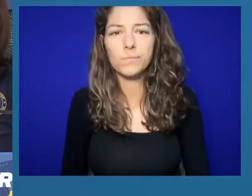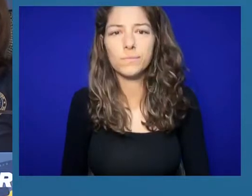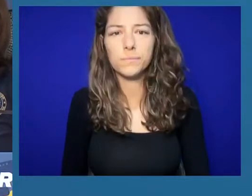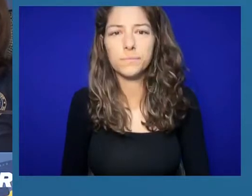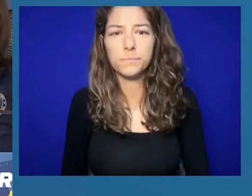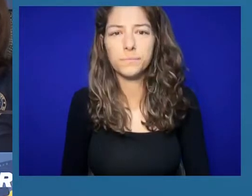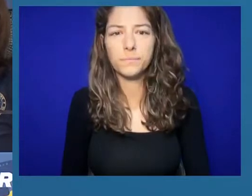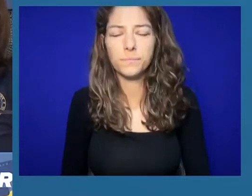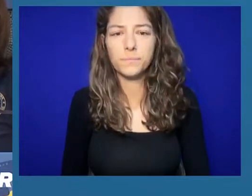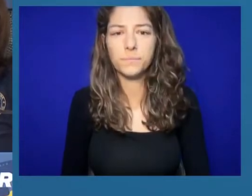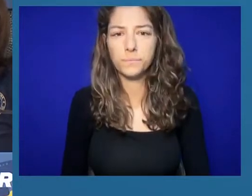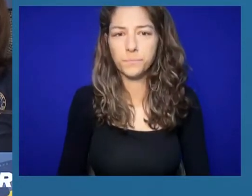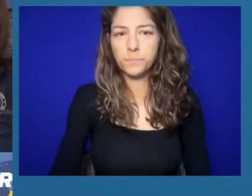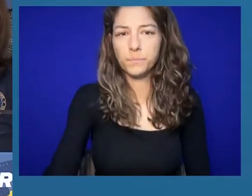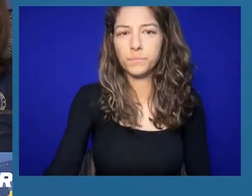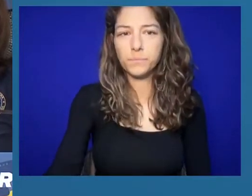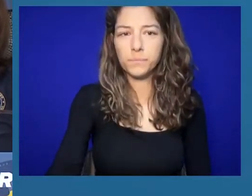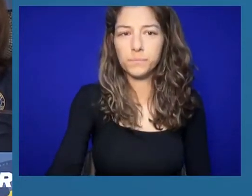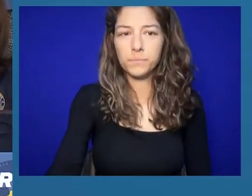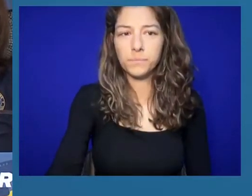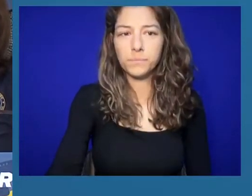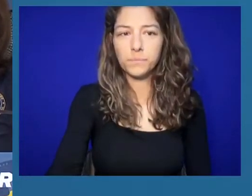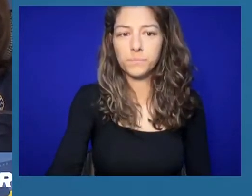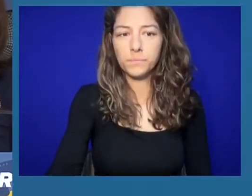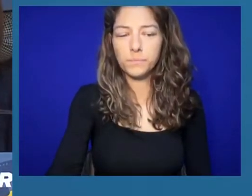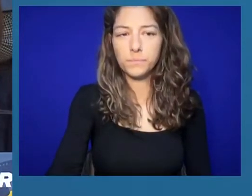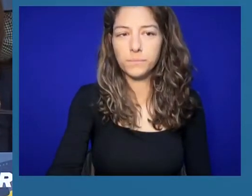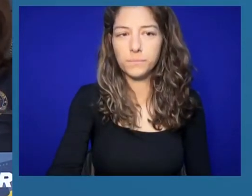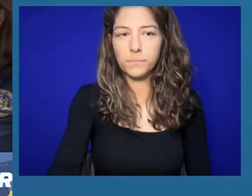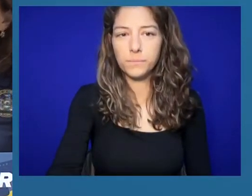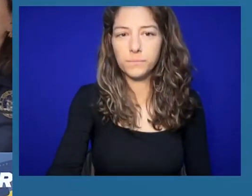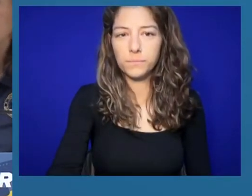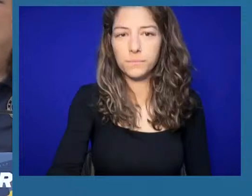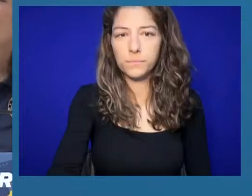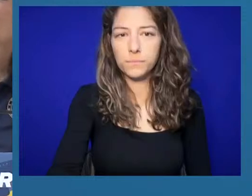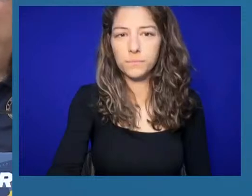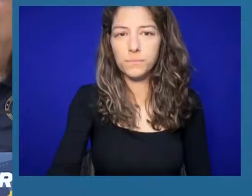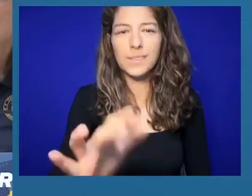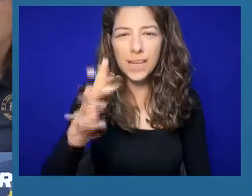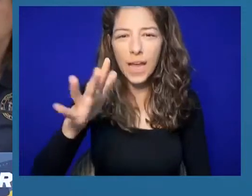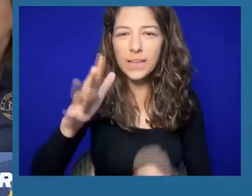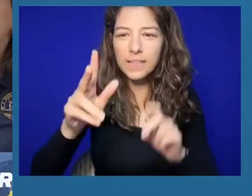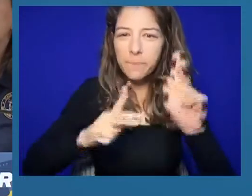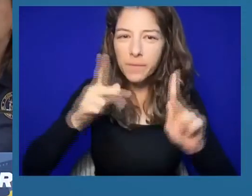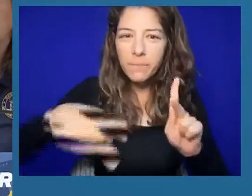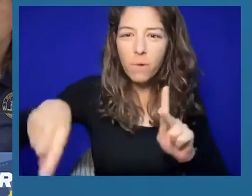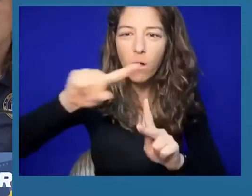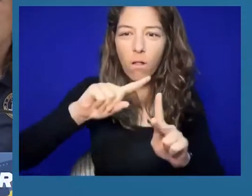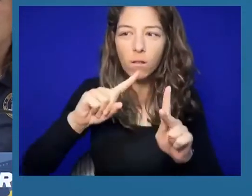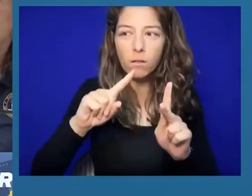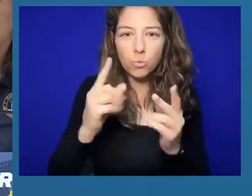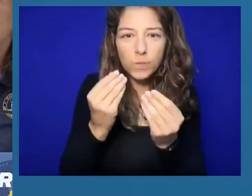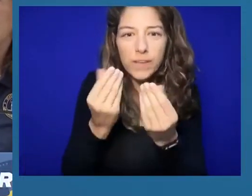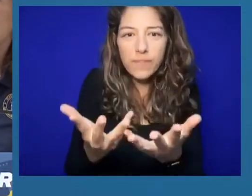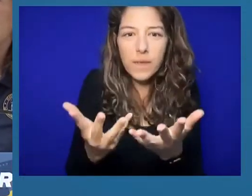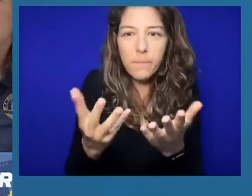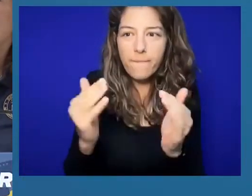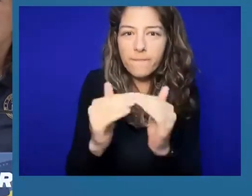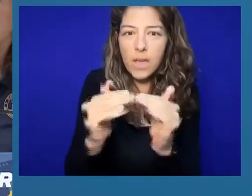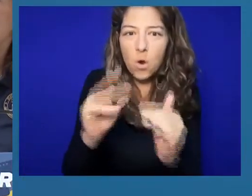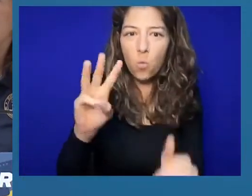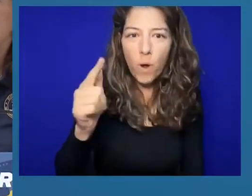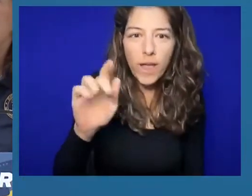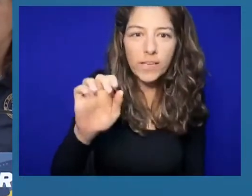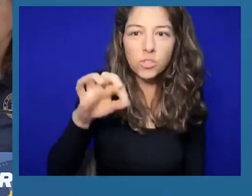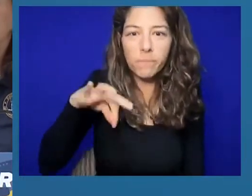actually have to fight to get people a fair wage and benefits. I mean, that's the least that we